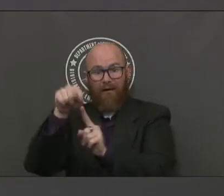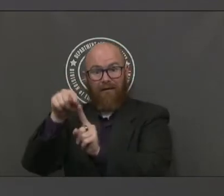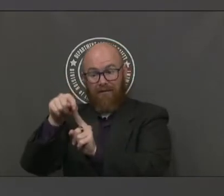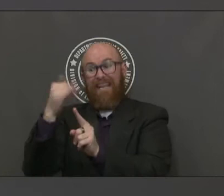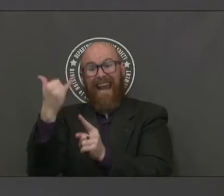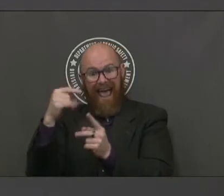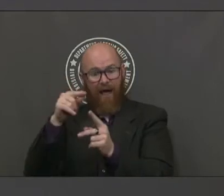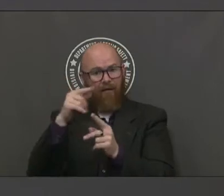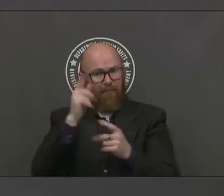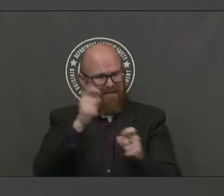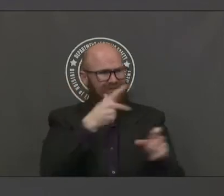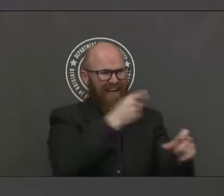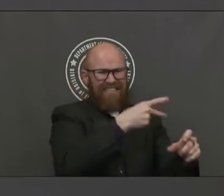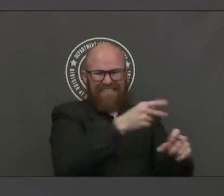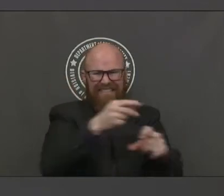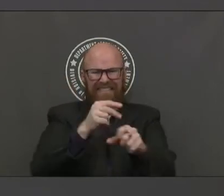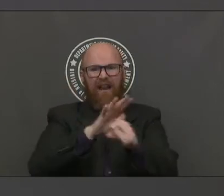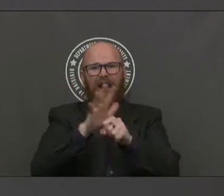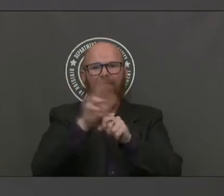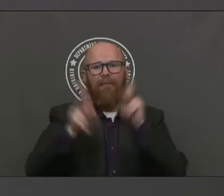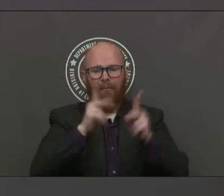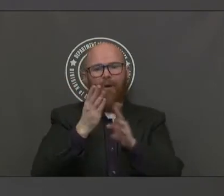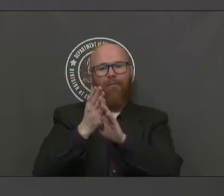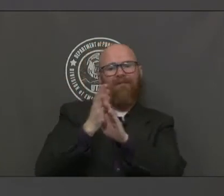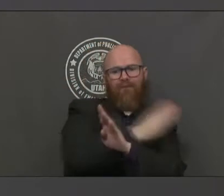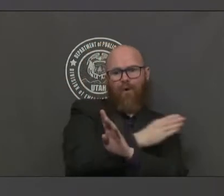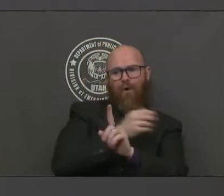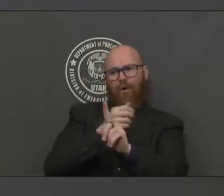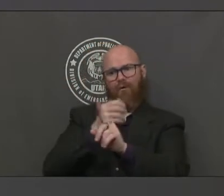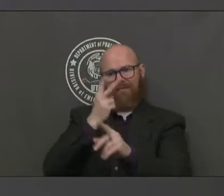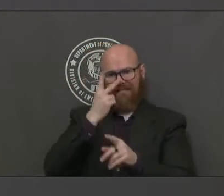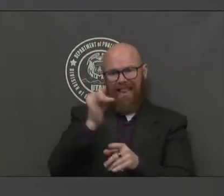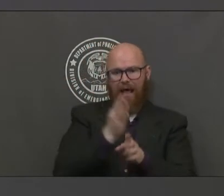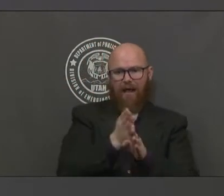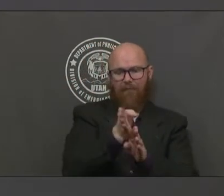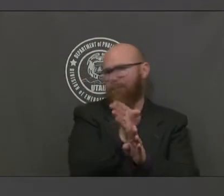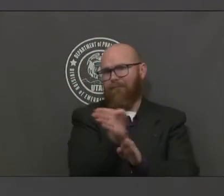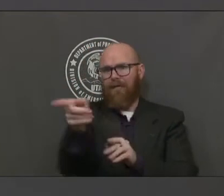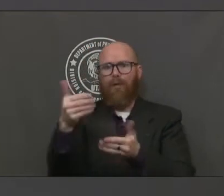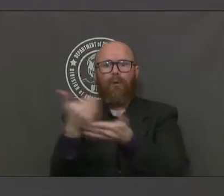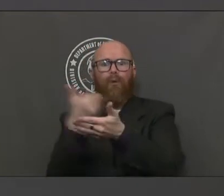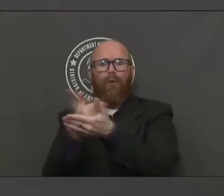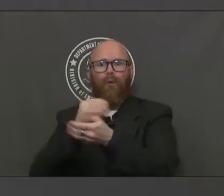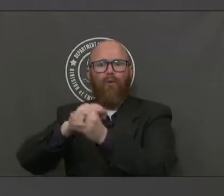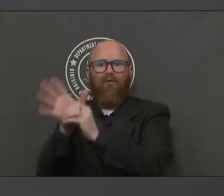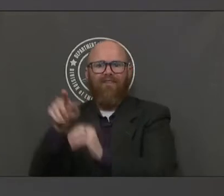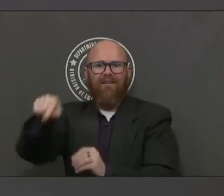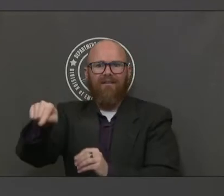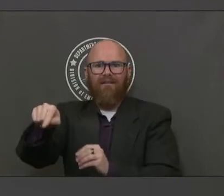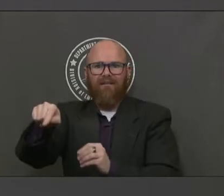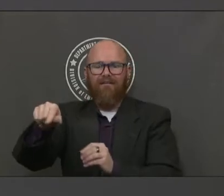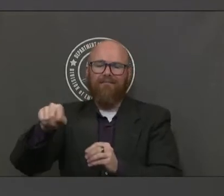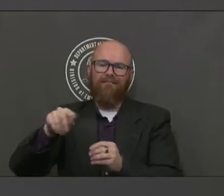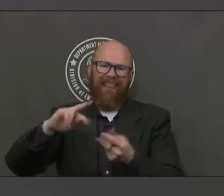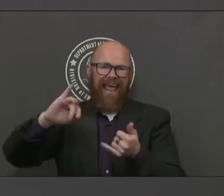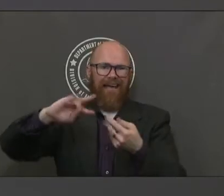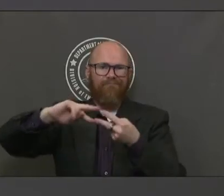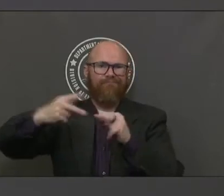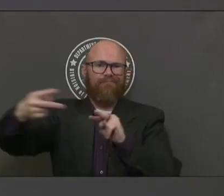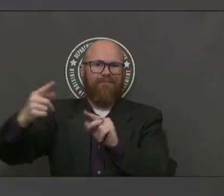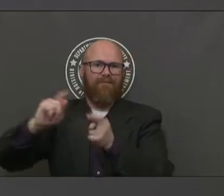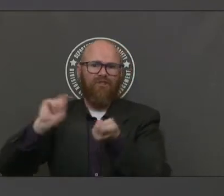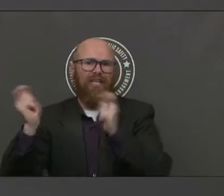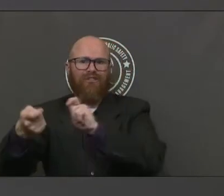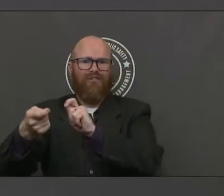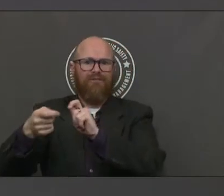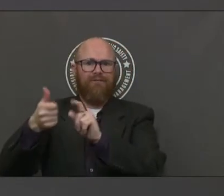getting enough people vaccinated ahead of allowing the virus the ability to mutate to a point where the